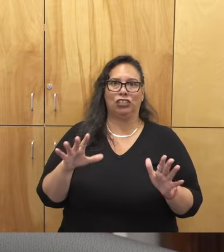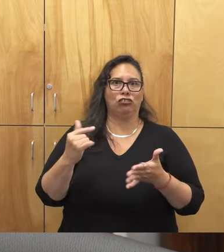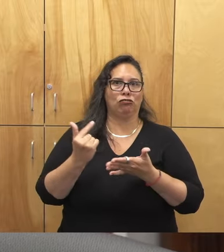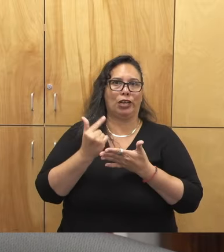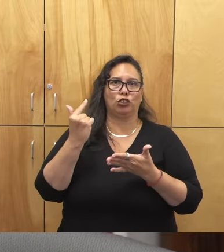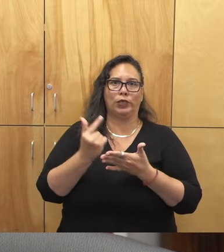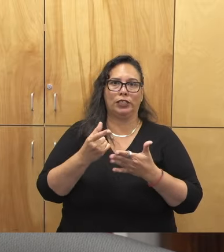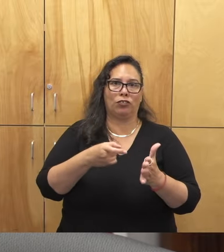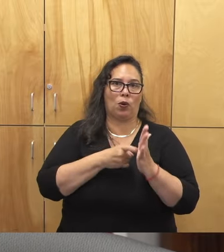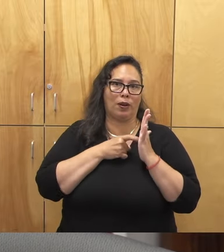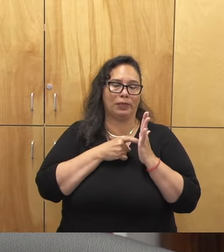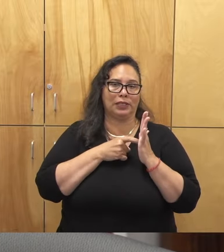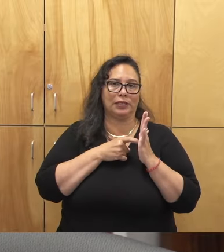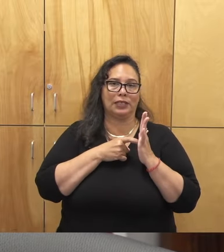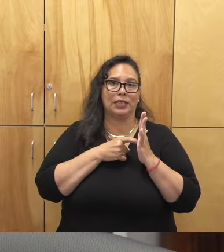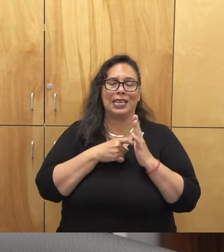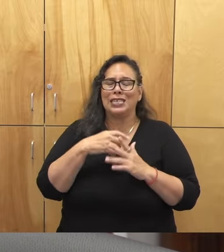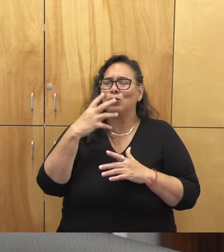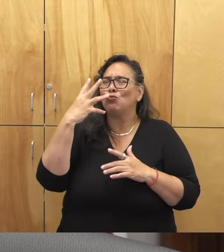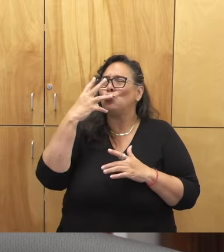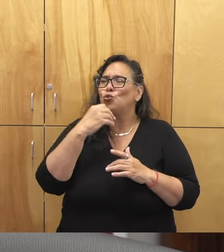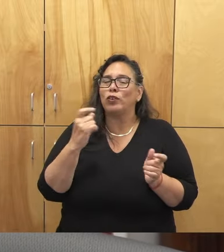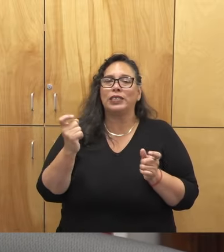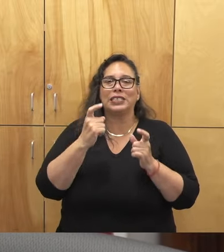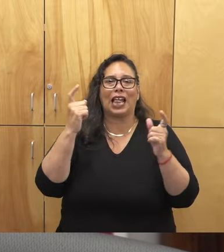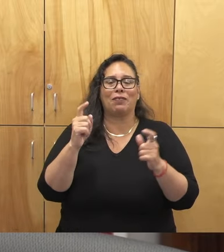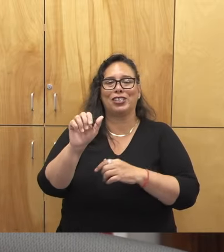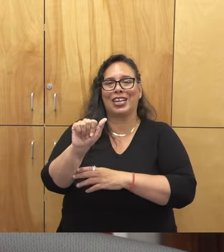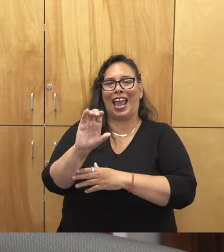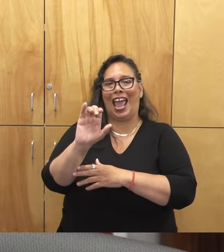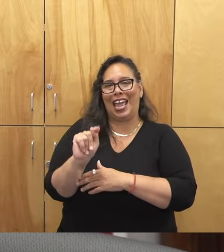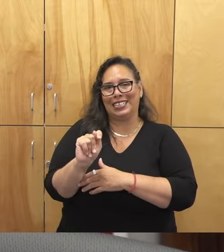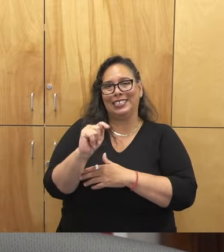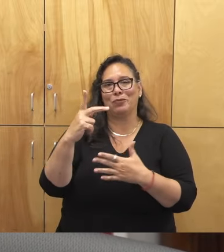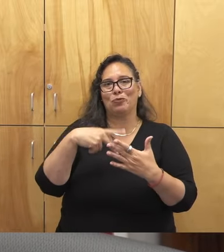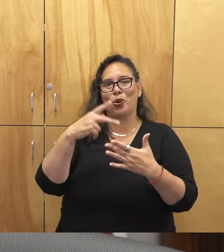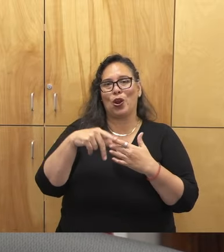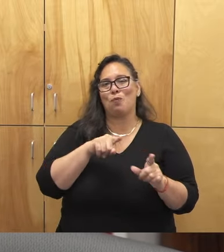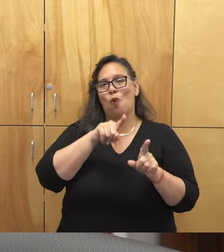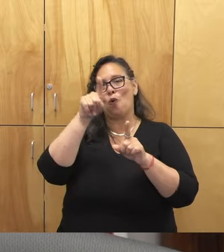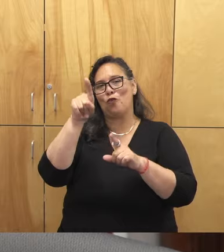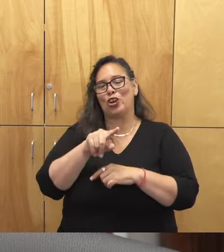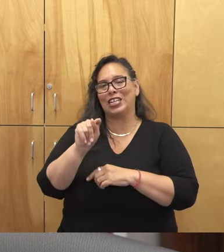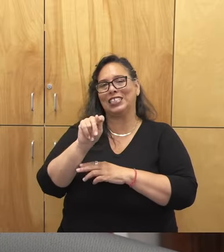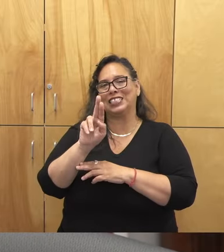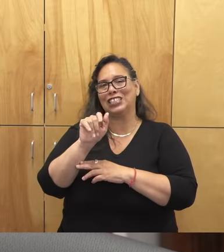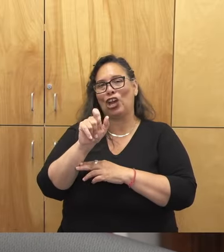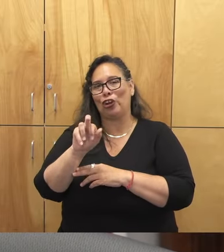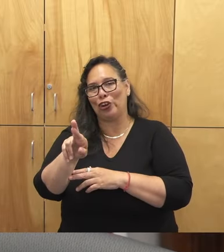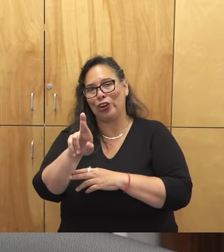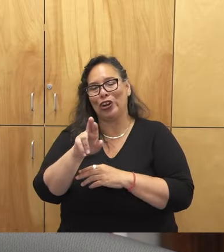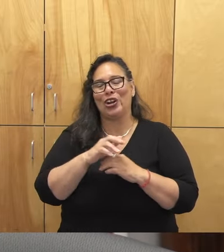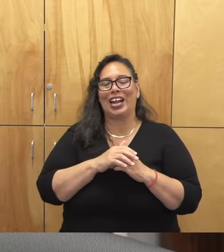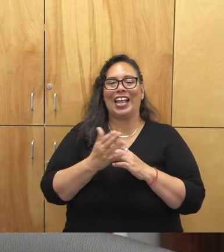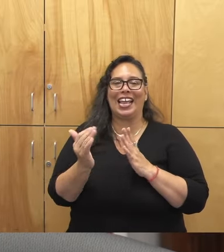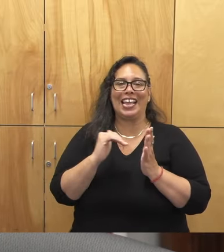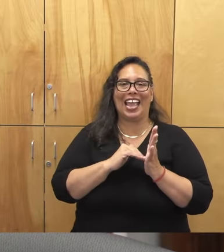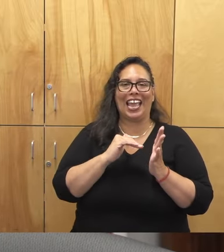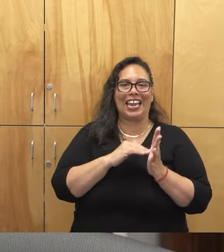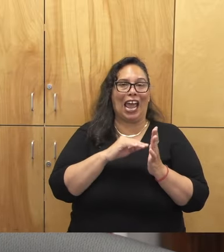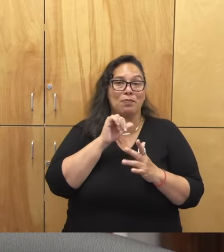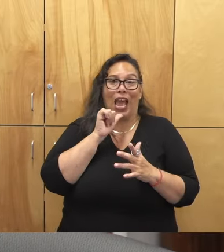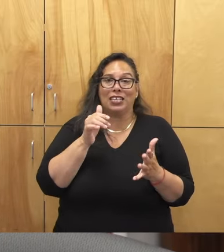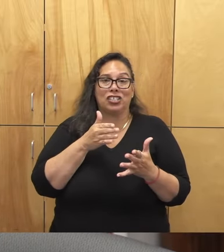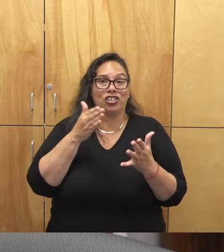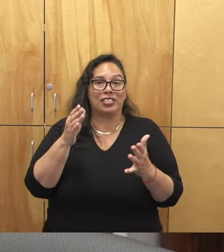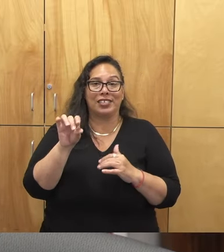the beautiful celebration at our ACT program over at Tucker. And again, I'm not suggesting